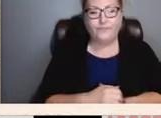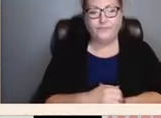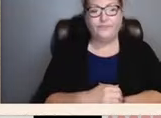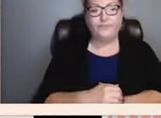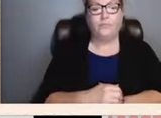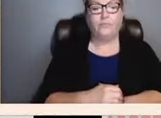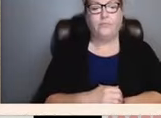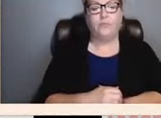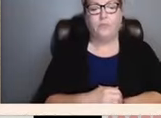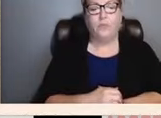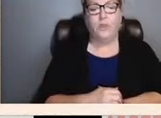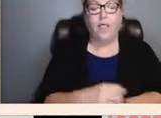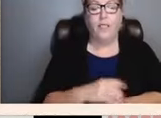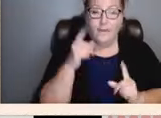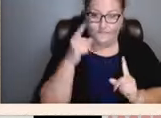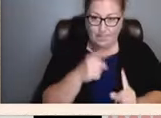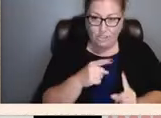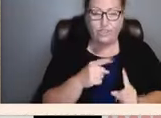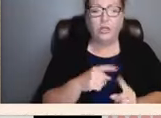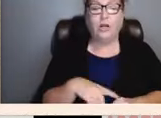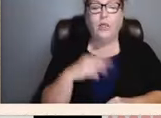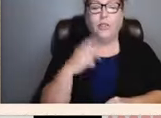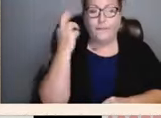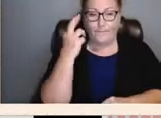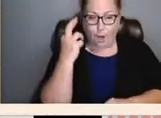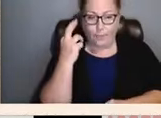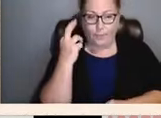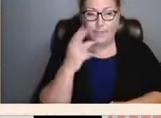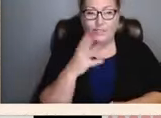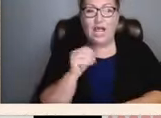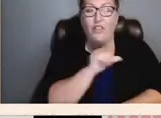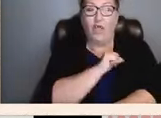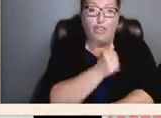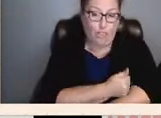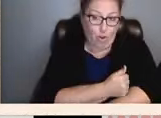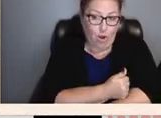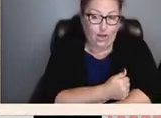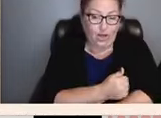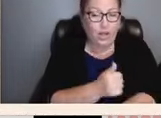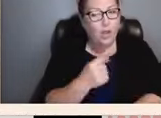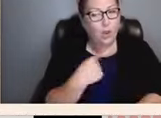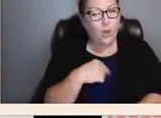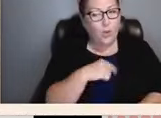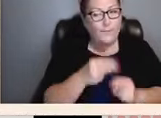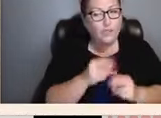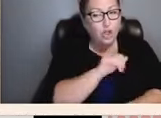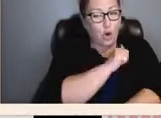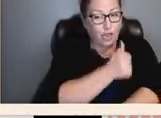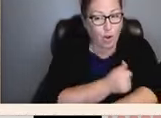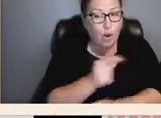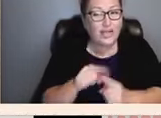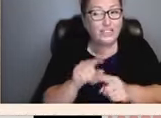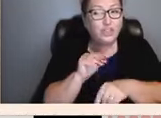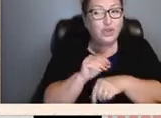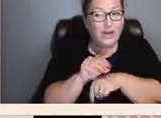the mission, the purpose, and the authority. As we mentioned, your authority is to advise